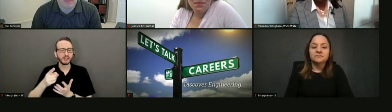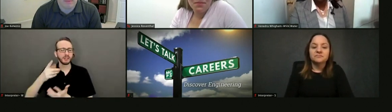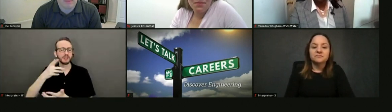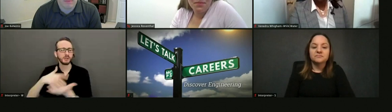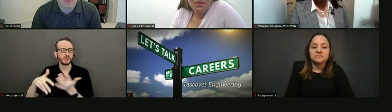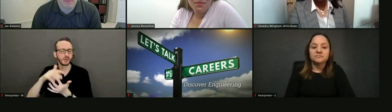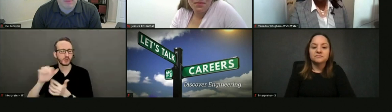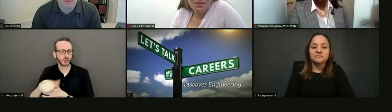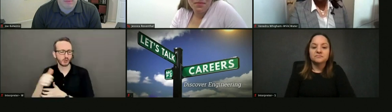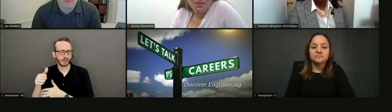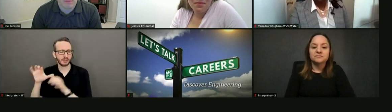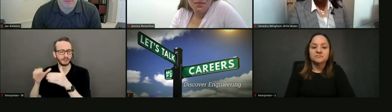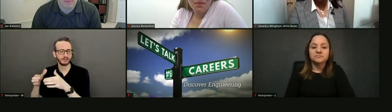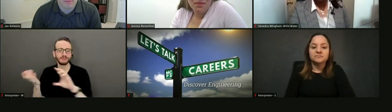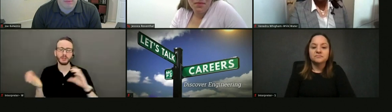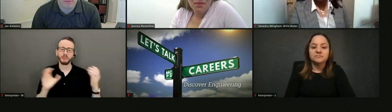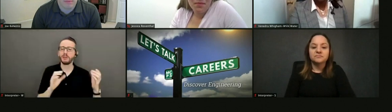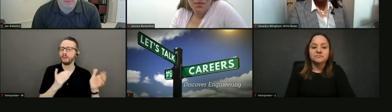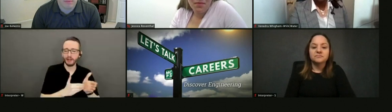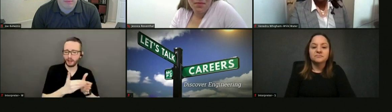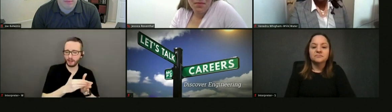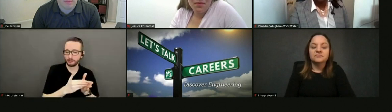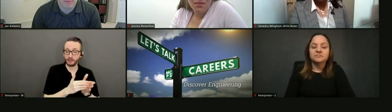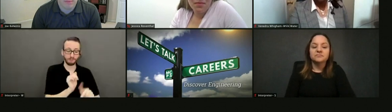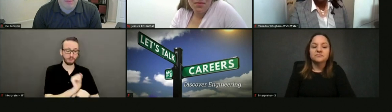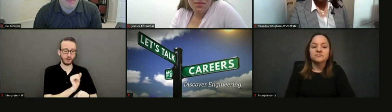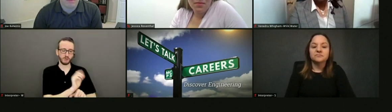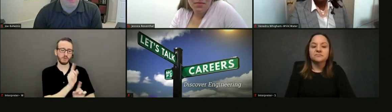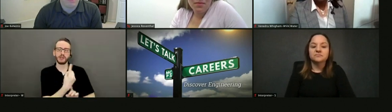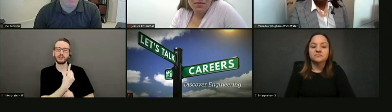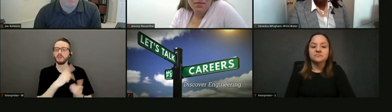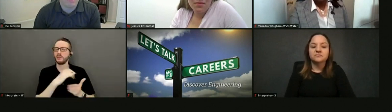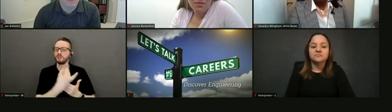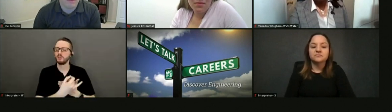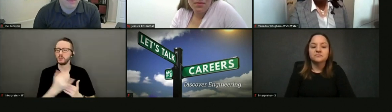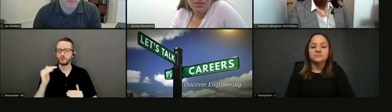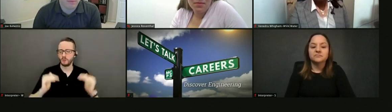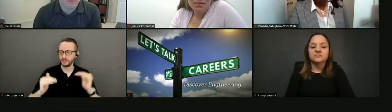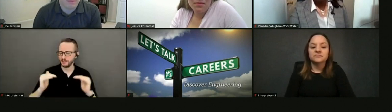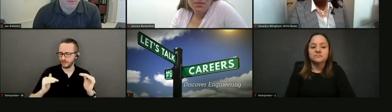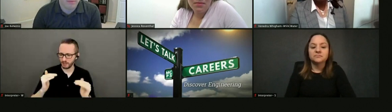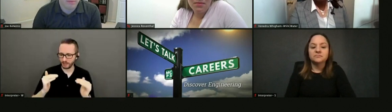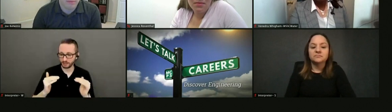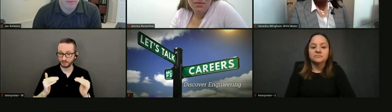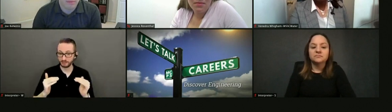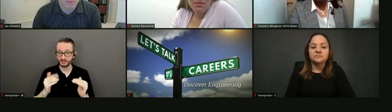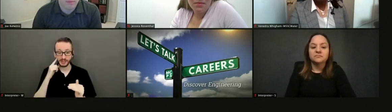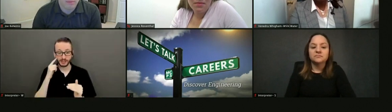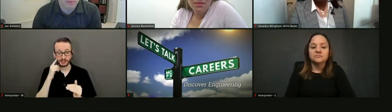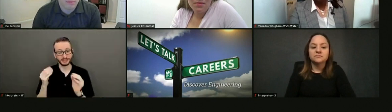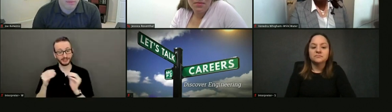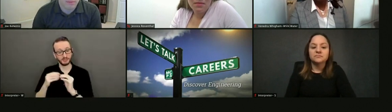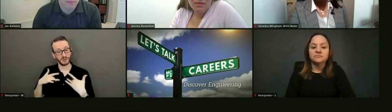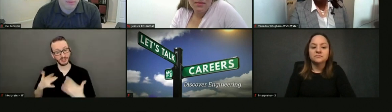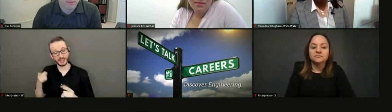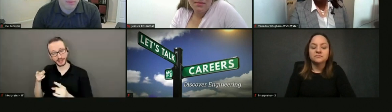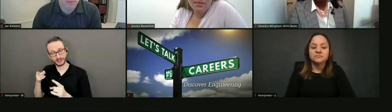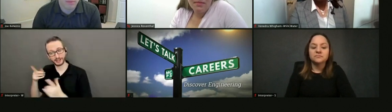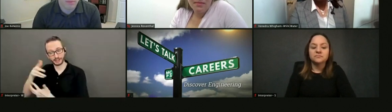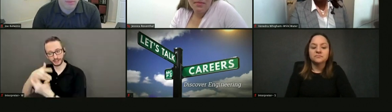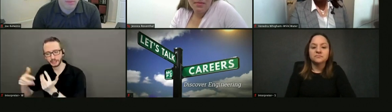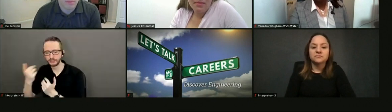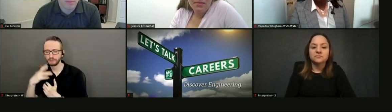others and versus how often do you work alone on a project? What's that kind of balance? Is it more of a social job? Is it more of an independent